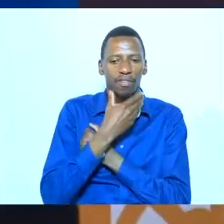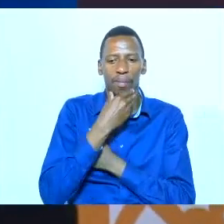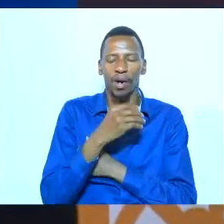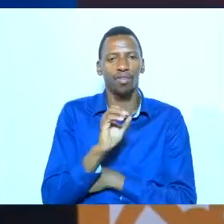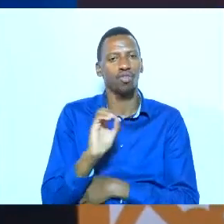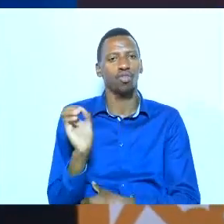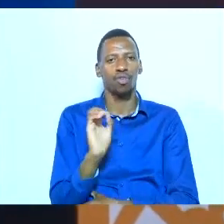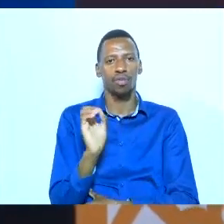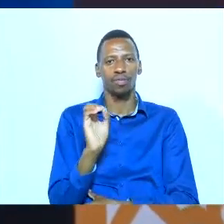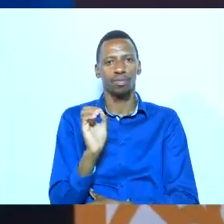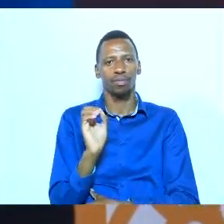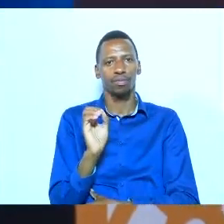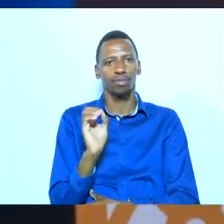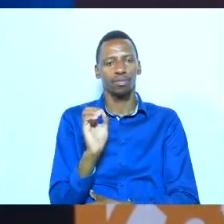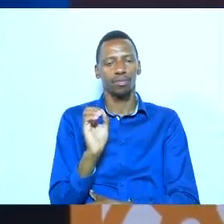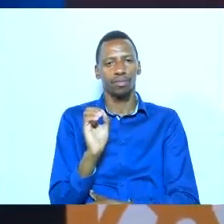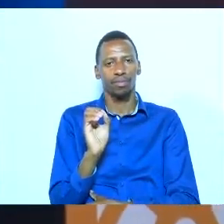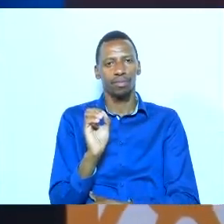man.